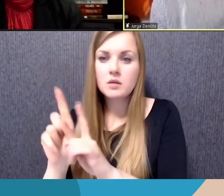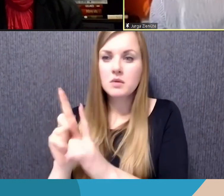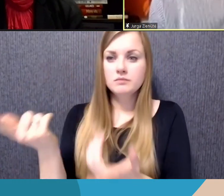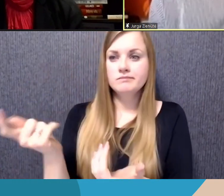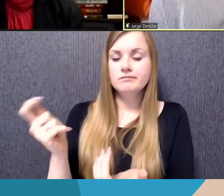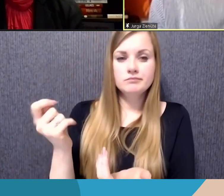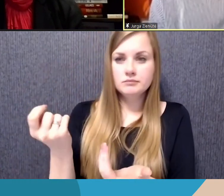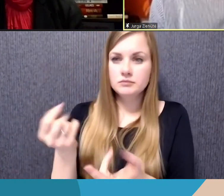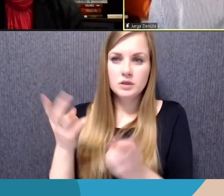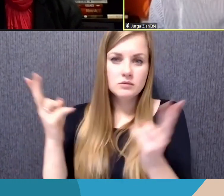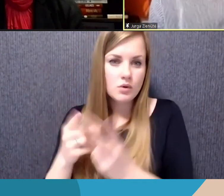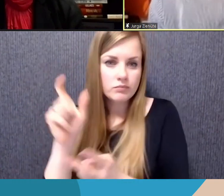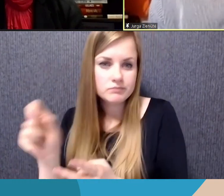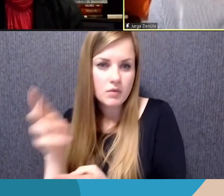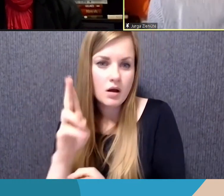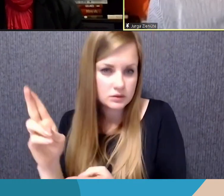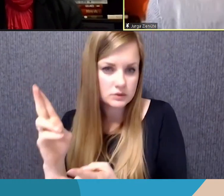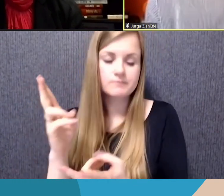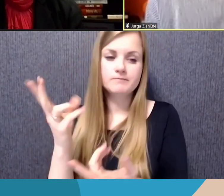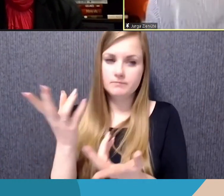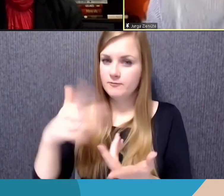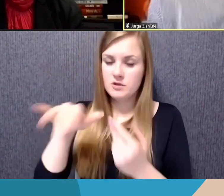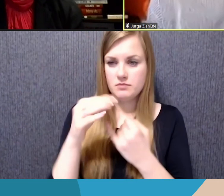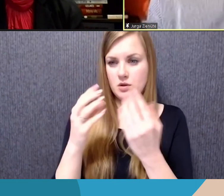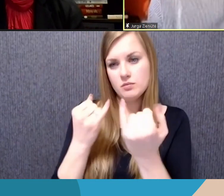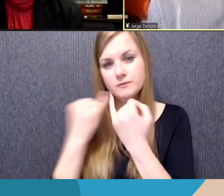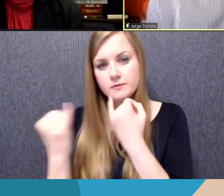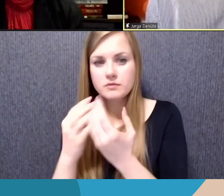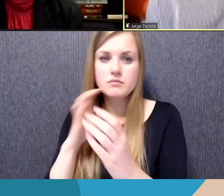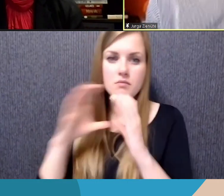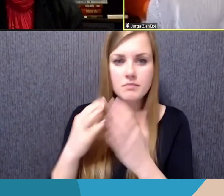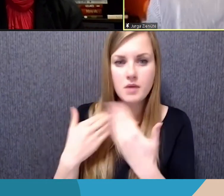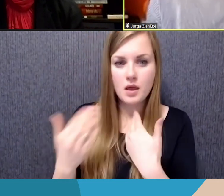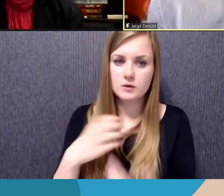in communication with NGOs and victims.